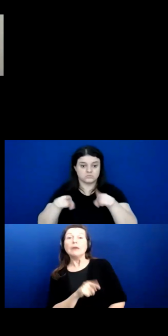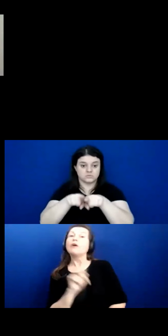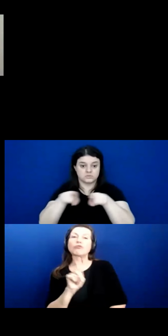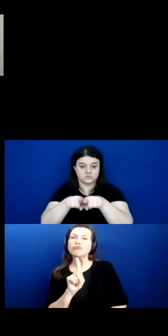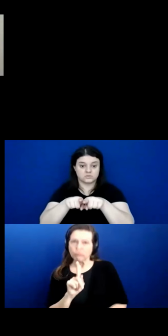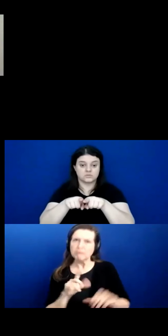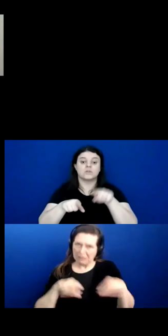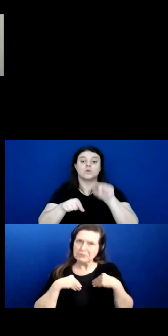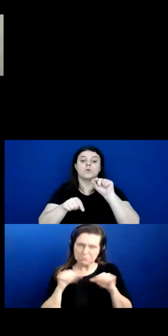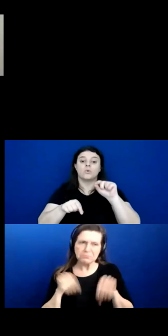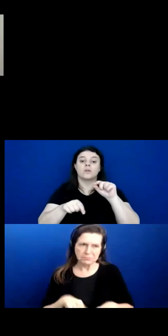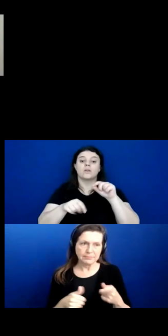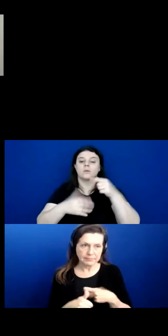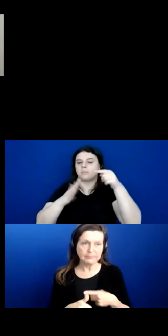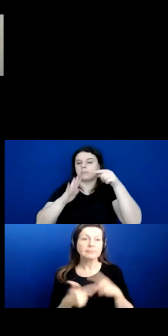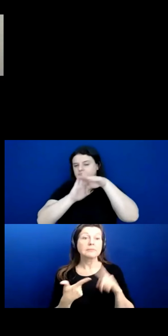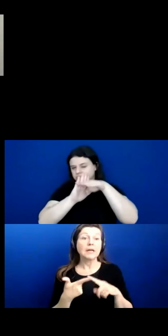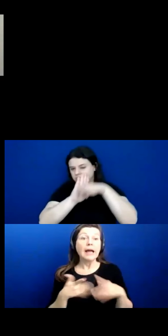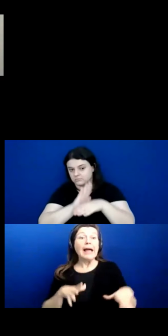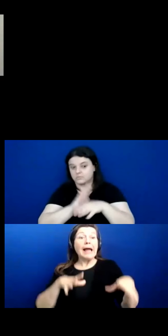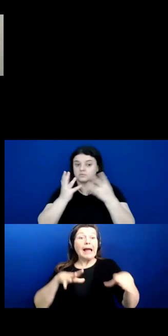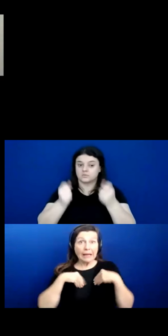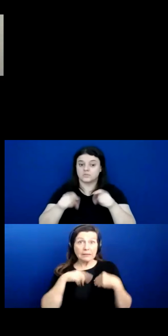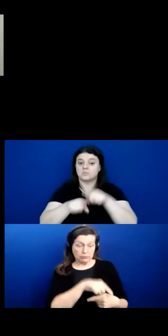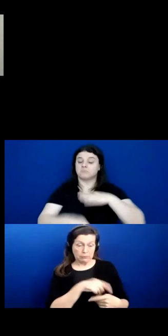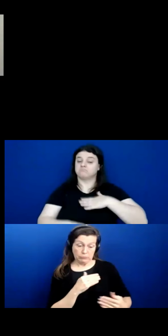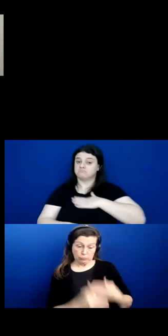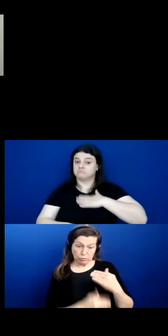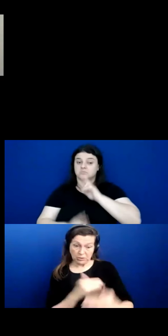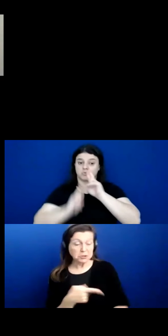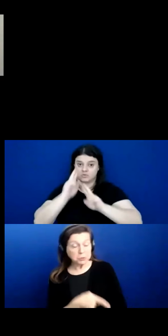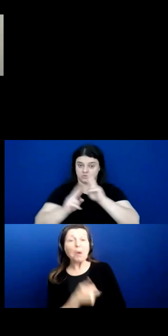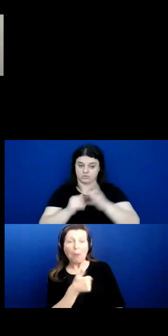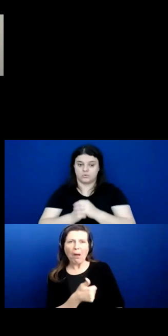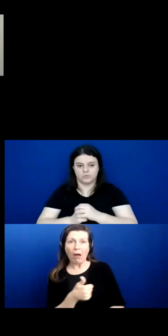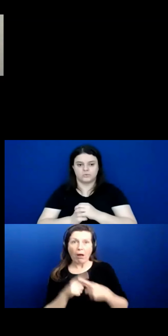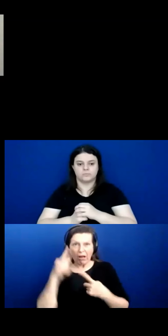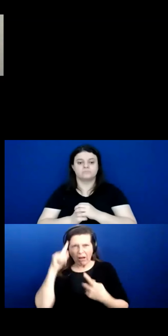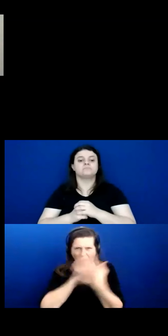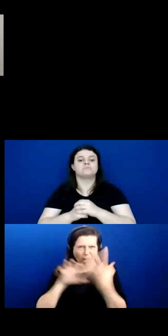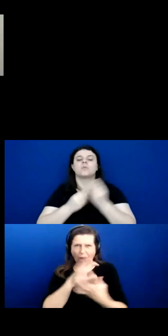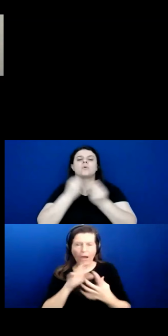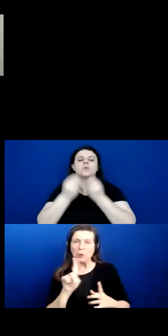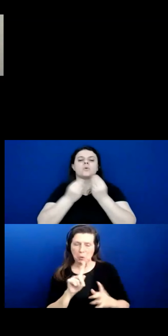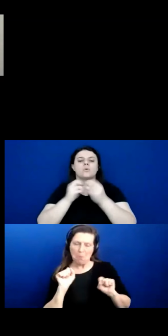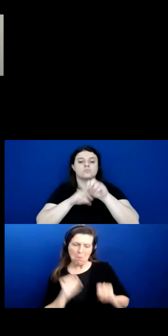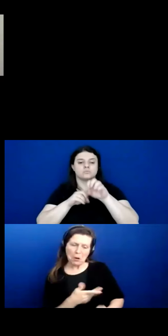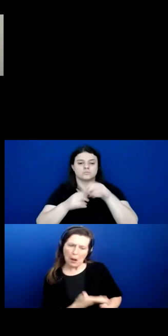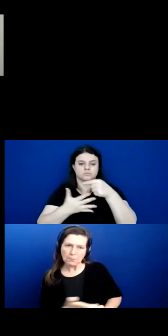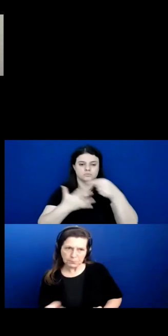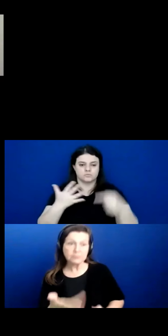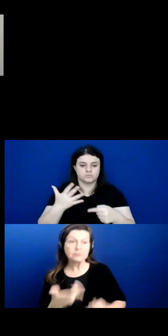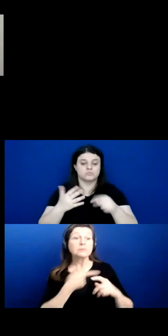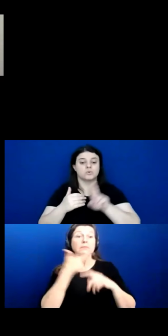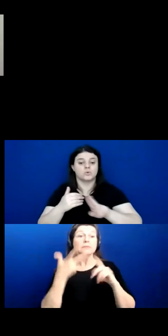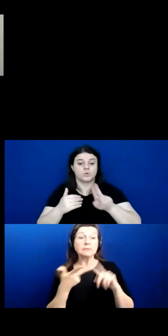intervention procedures, and the satisfaction with results. And in educational research, the measurements are usually carried